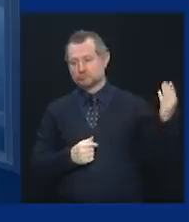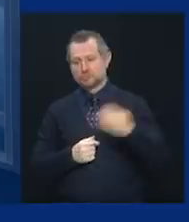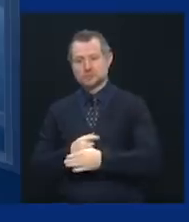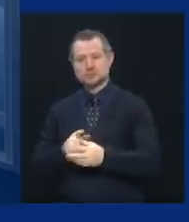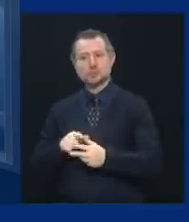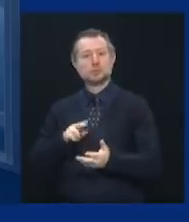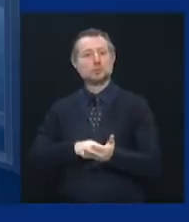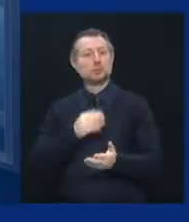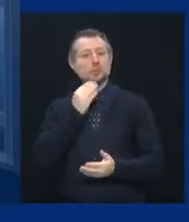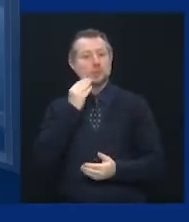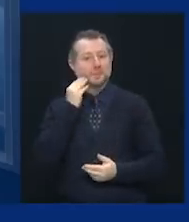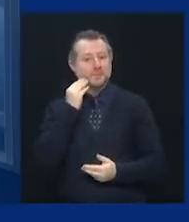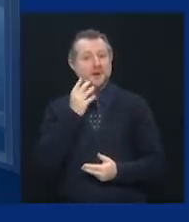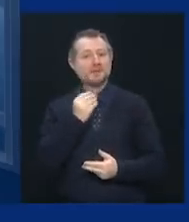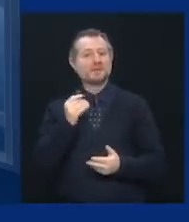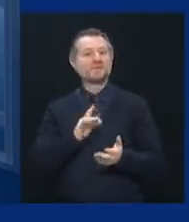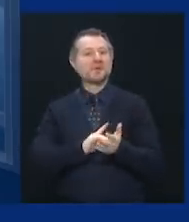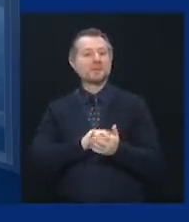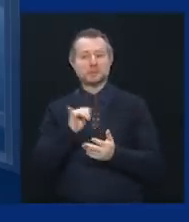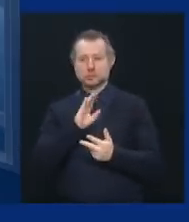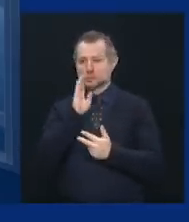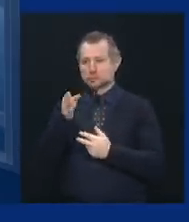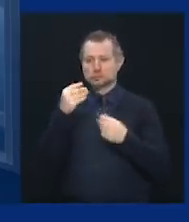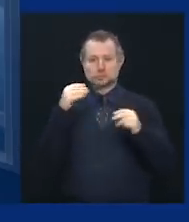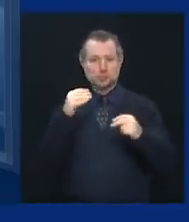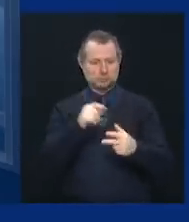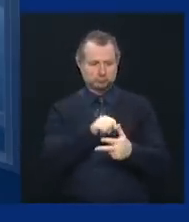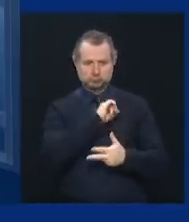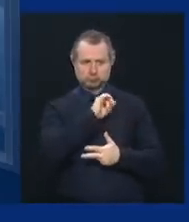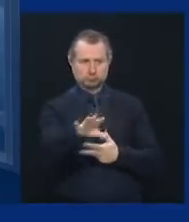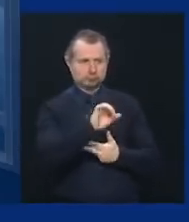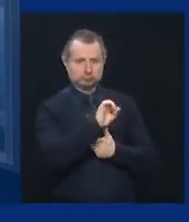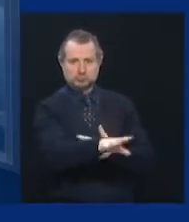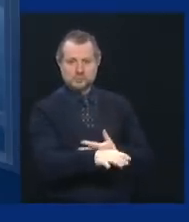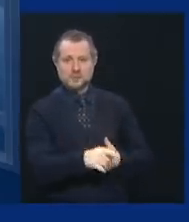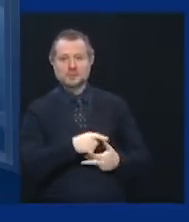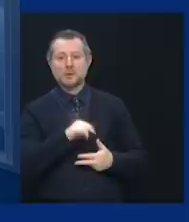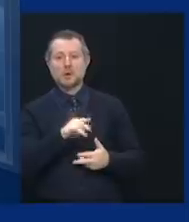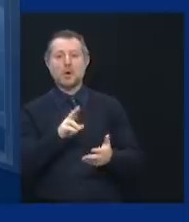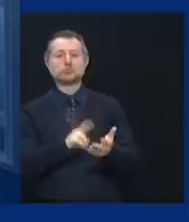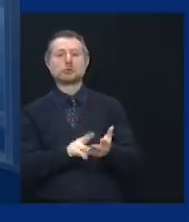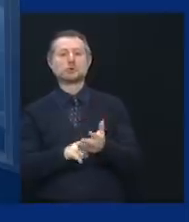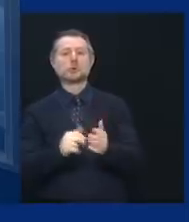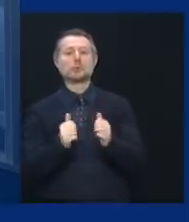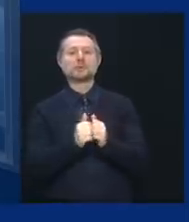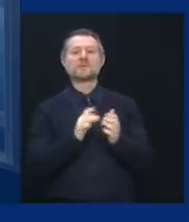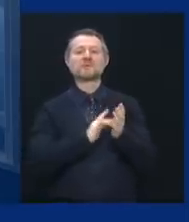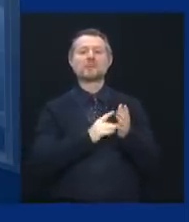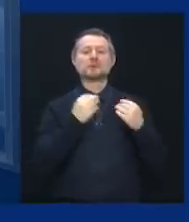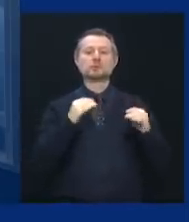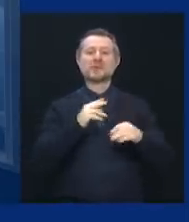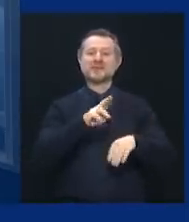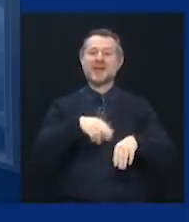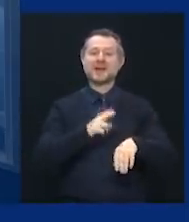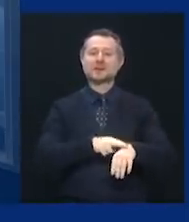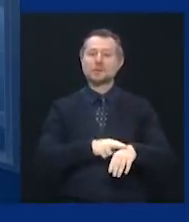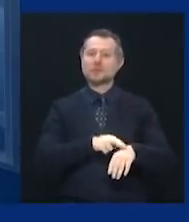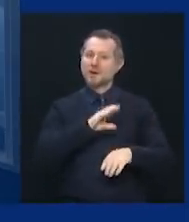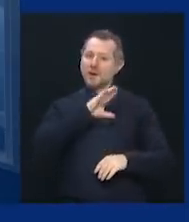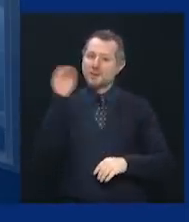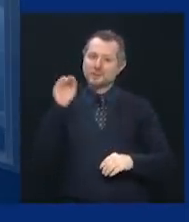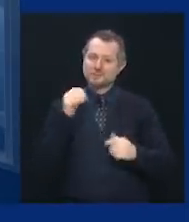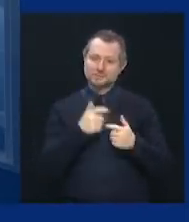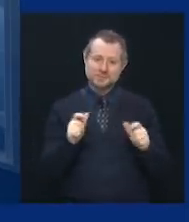the pharmacies. And the federal government contracted with pharmacies, national pharmacy chains, to do